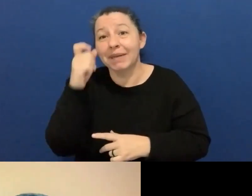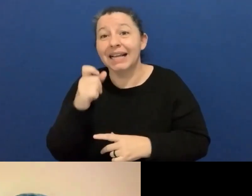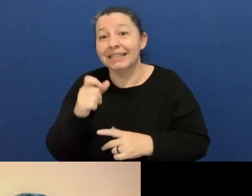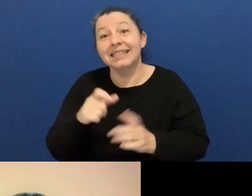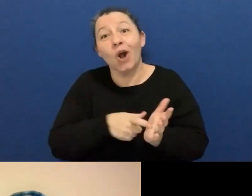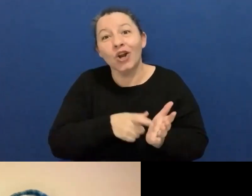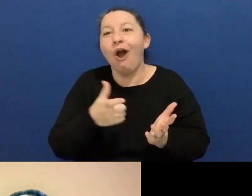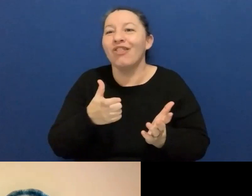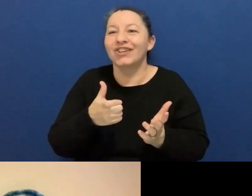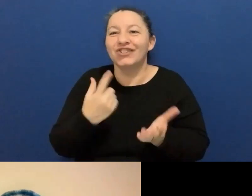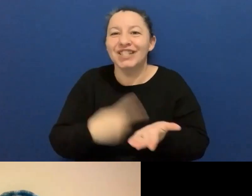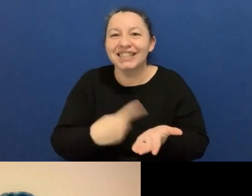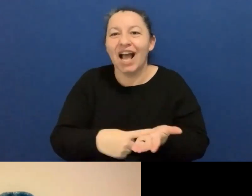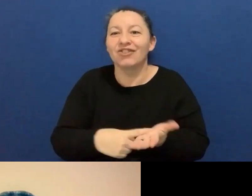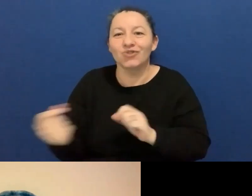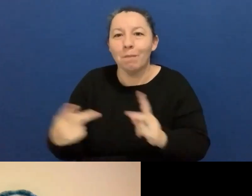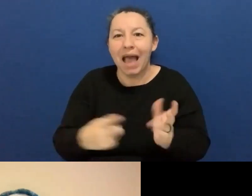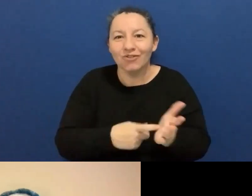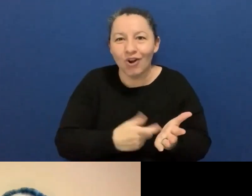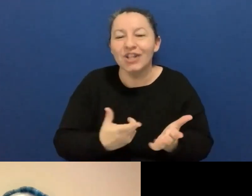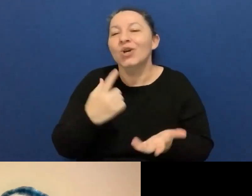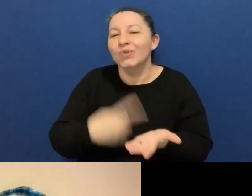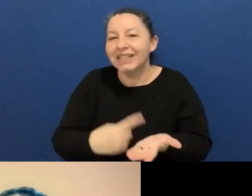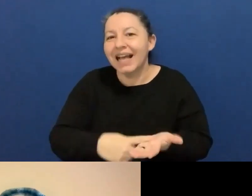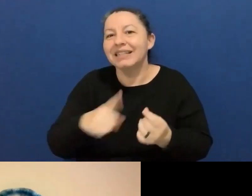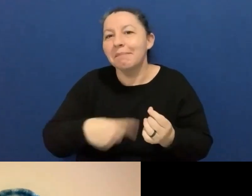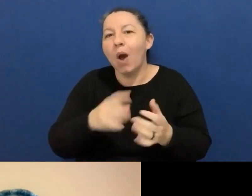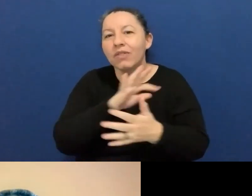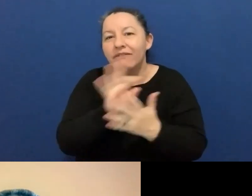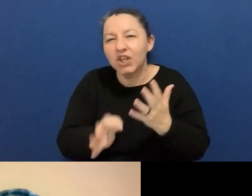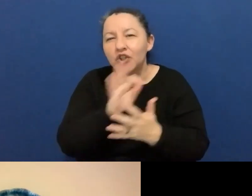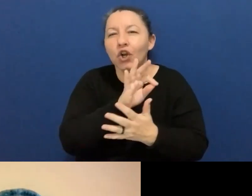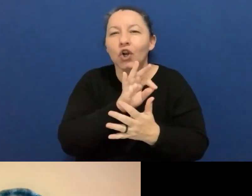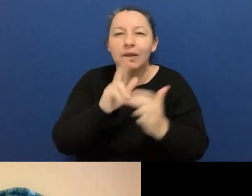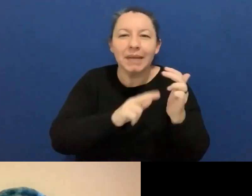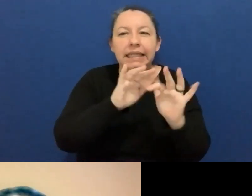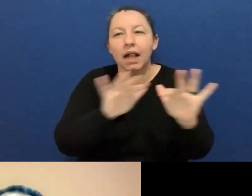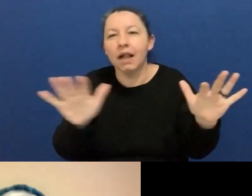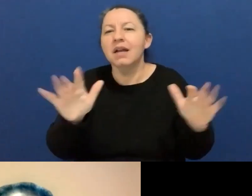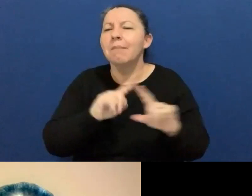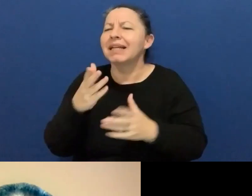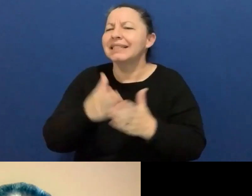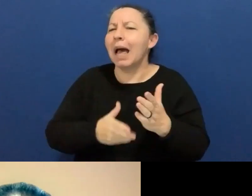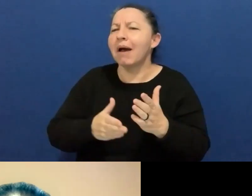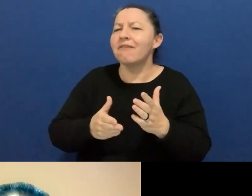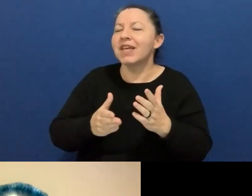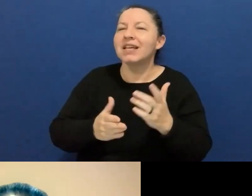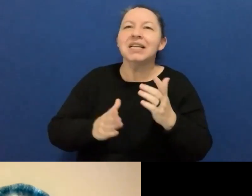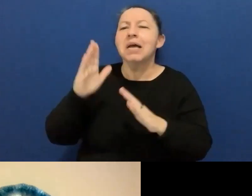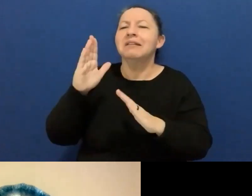come back to the archaeology. You've talked about the features, the buildings, but what are some of the artifacts that you've found that have been kind of memorable? Your top five